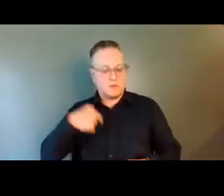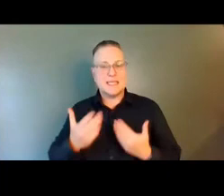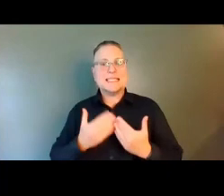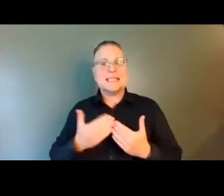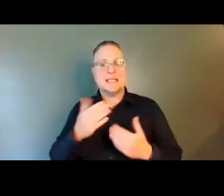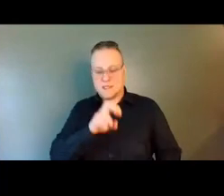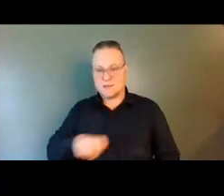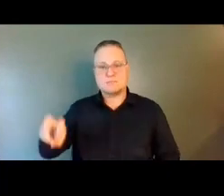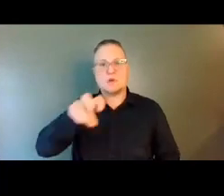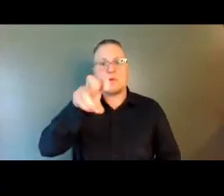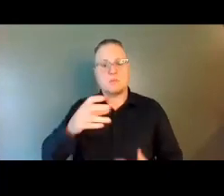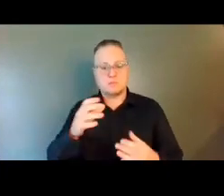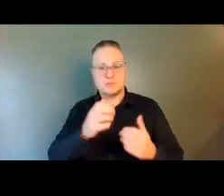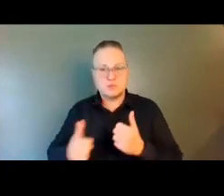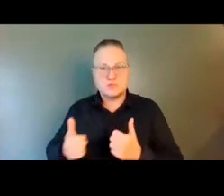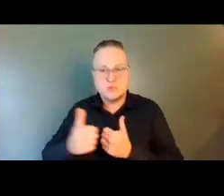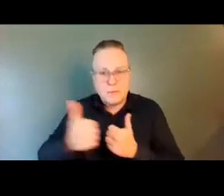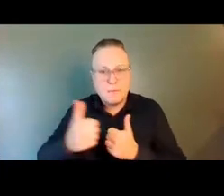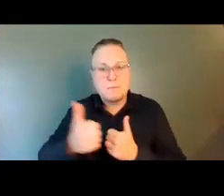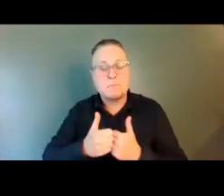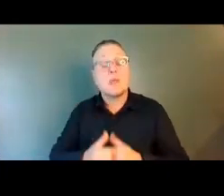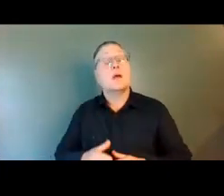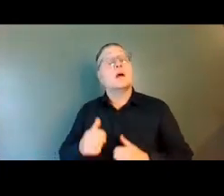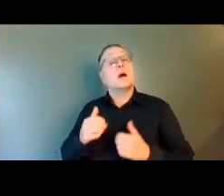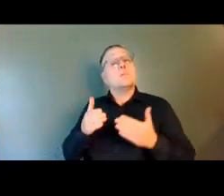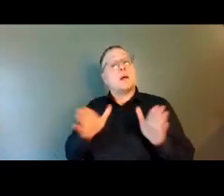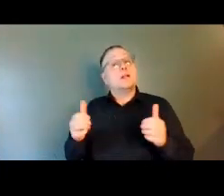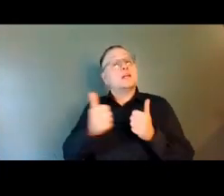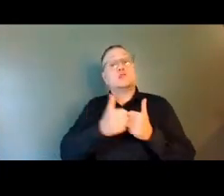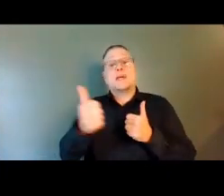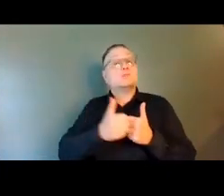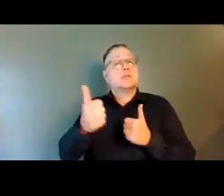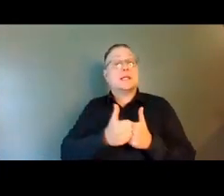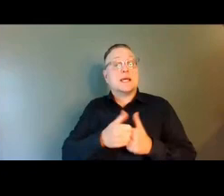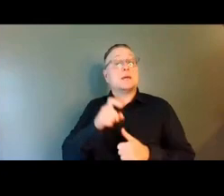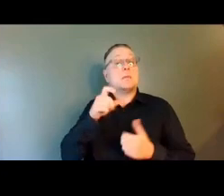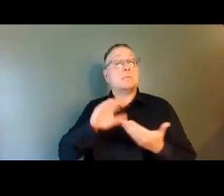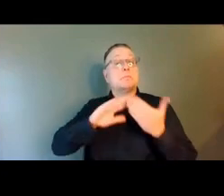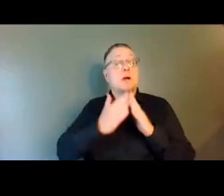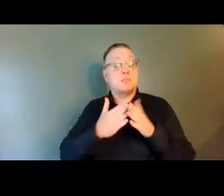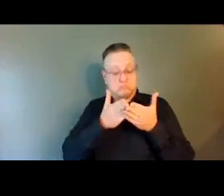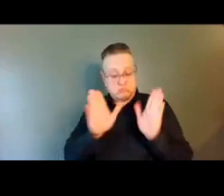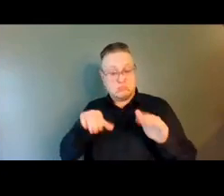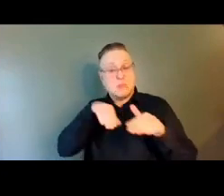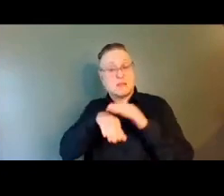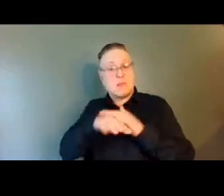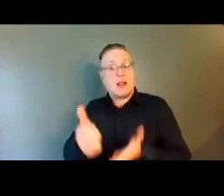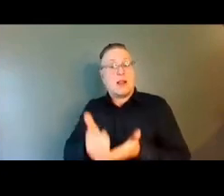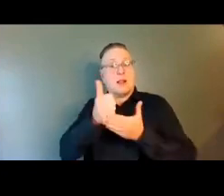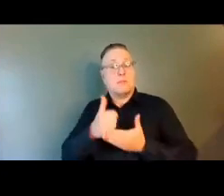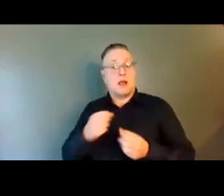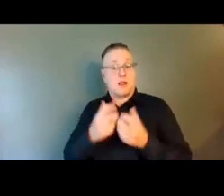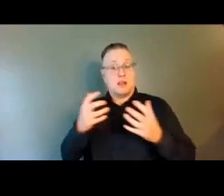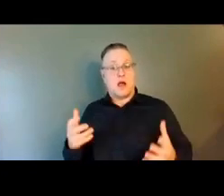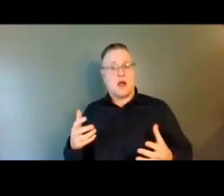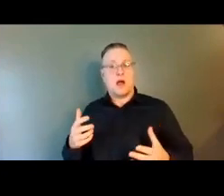Public transportation becoming accessible, that really helped me to get around. I've worked almost